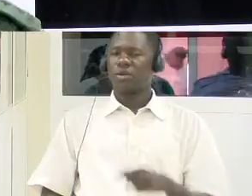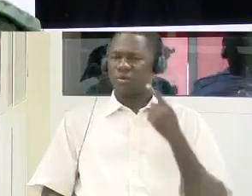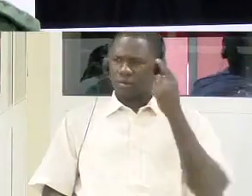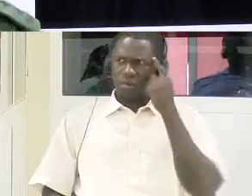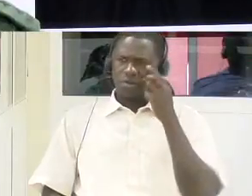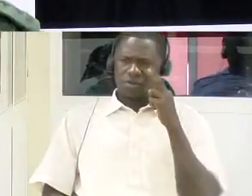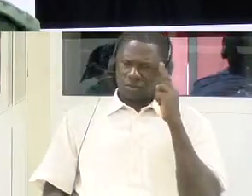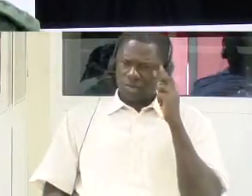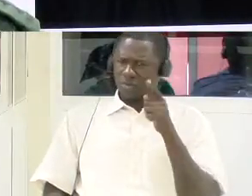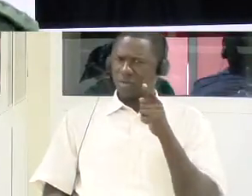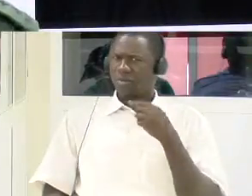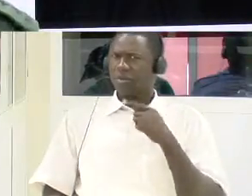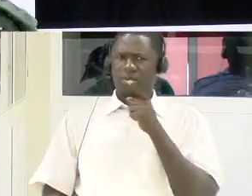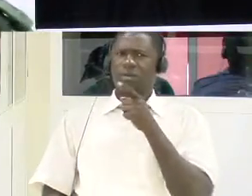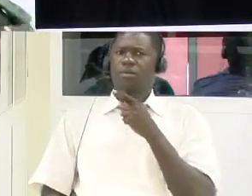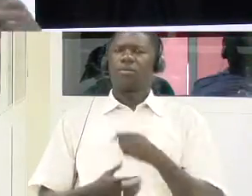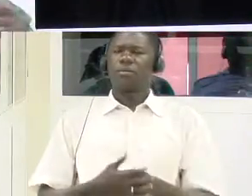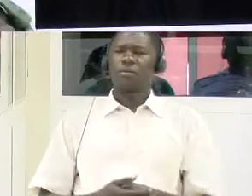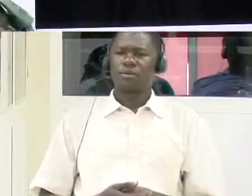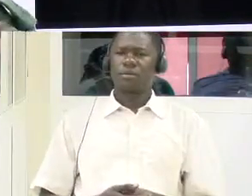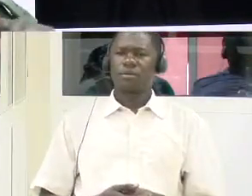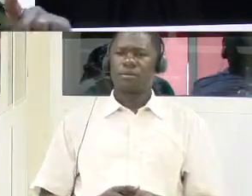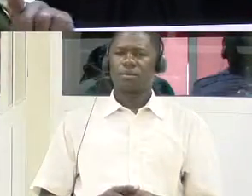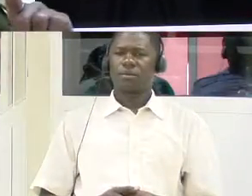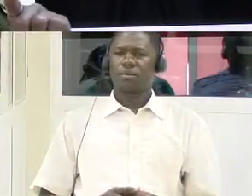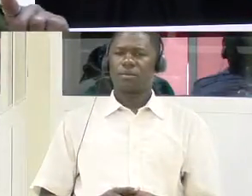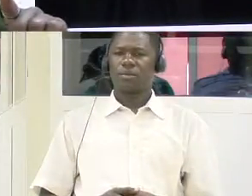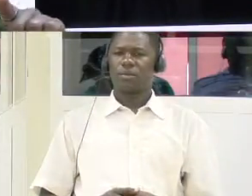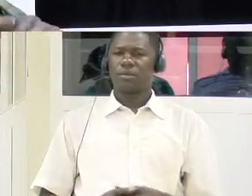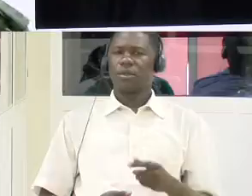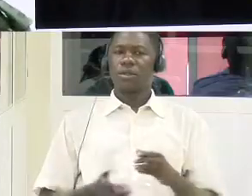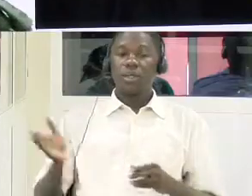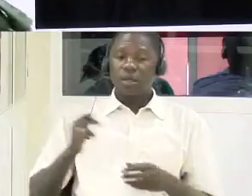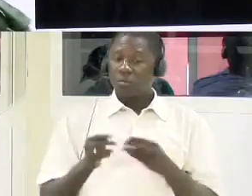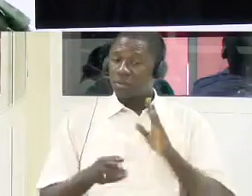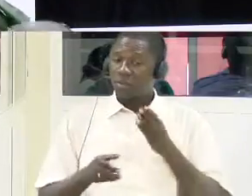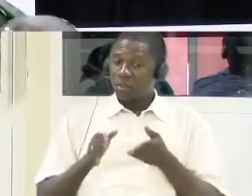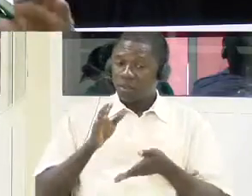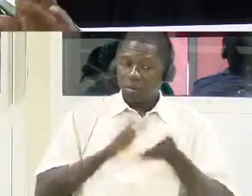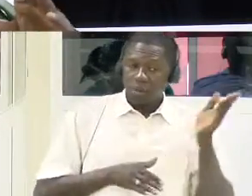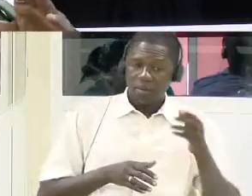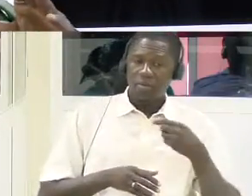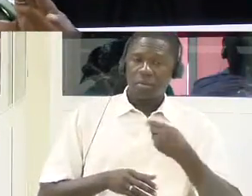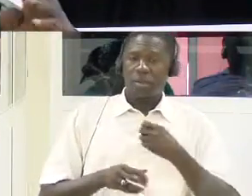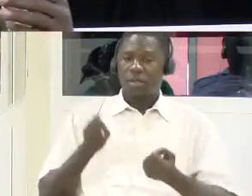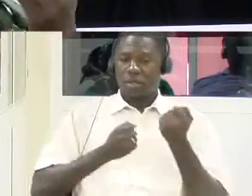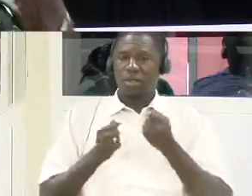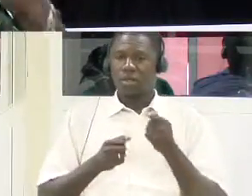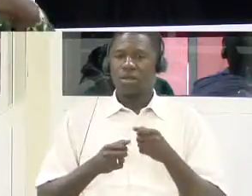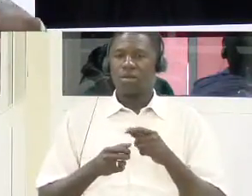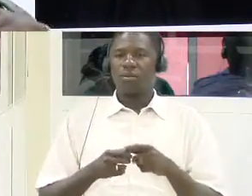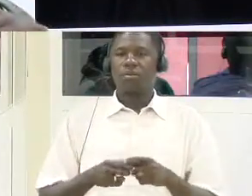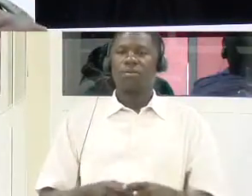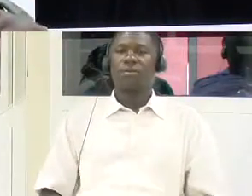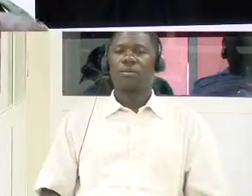him. He came, and I'm sure he must have passed my car. He must have seen my car, so he passed. When I don't